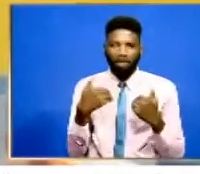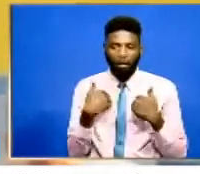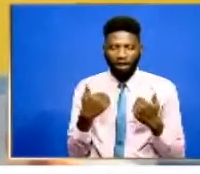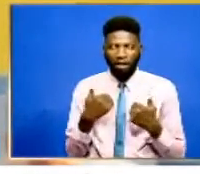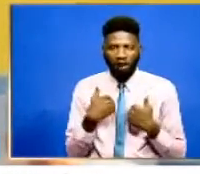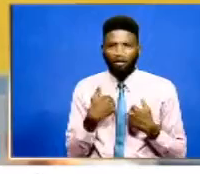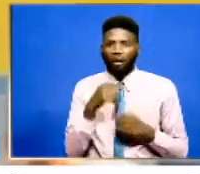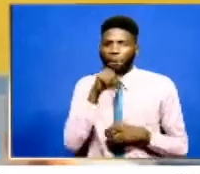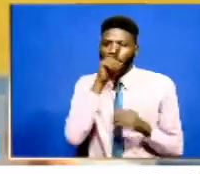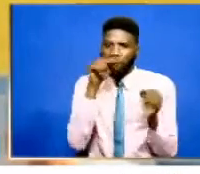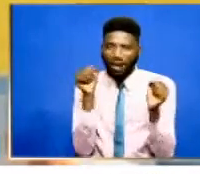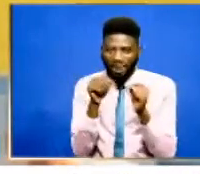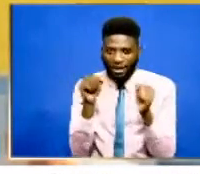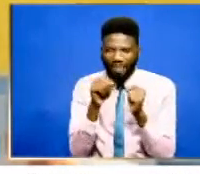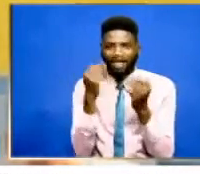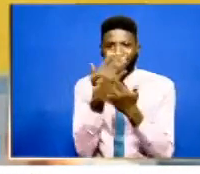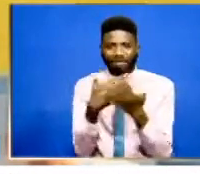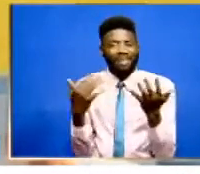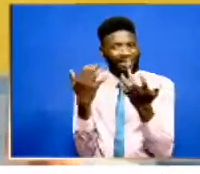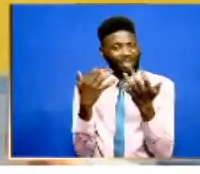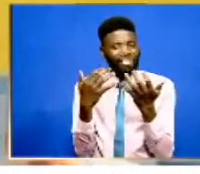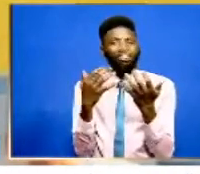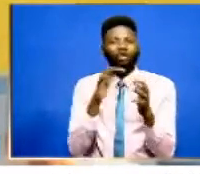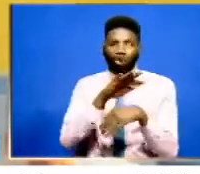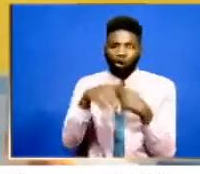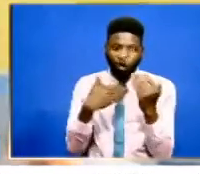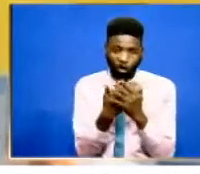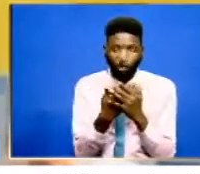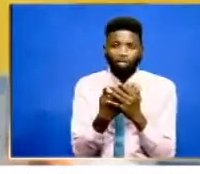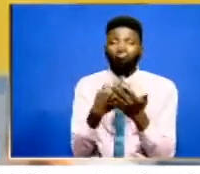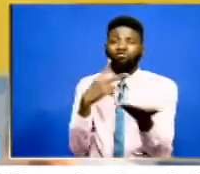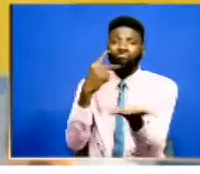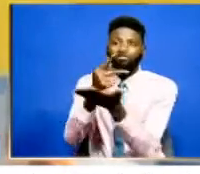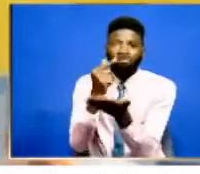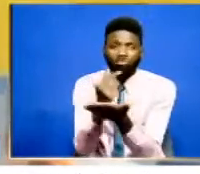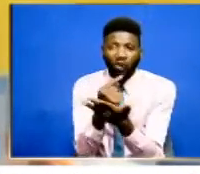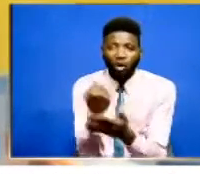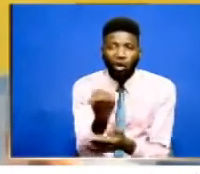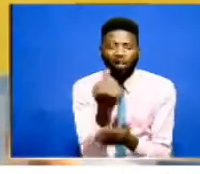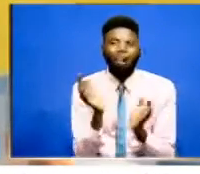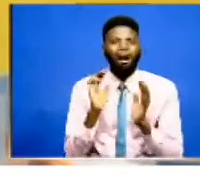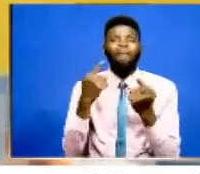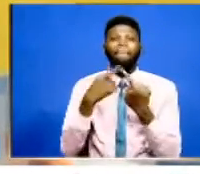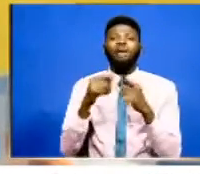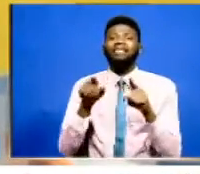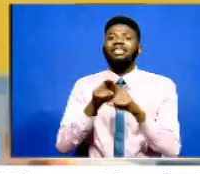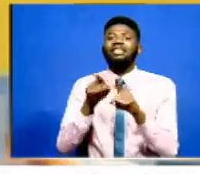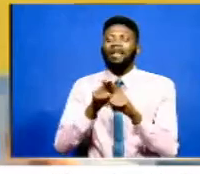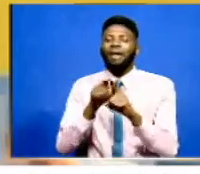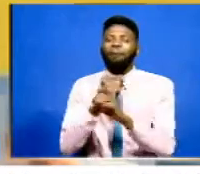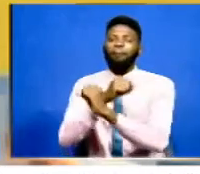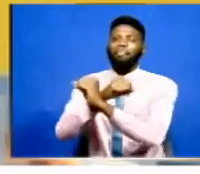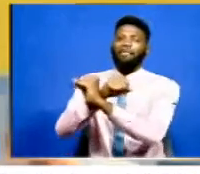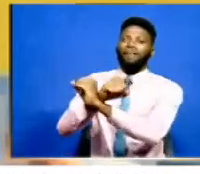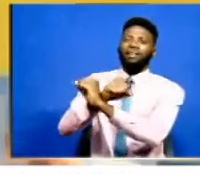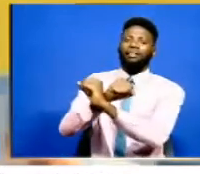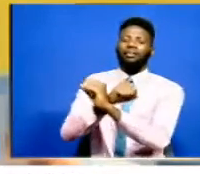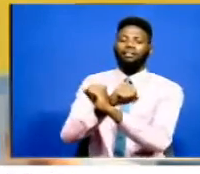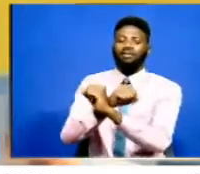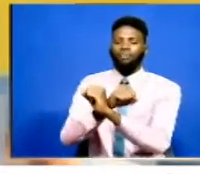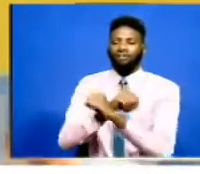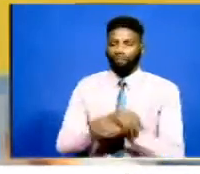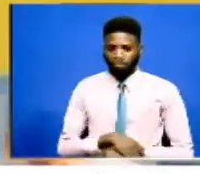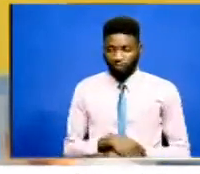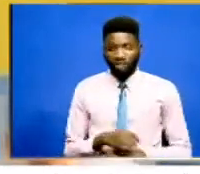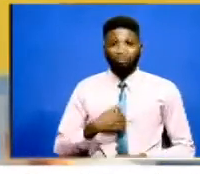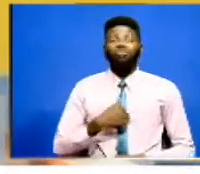not only treat malaria, but effectively prevent it in the first place. And I want to emphasize that,